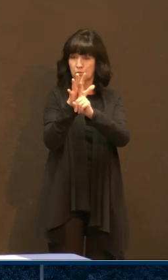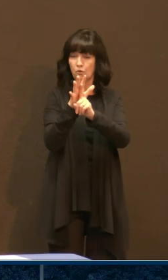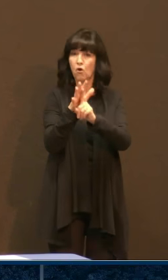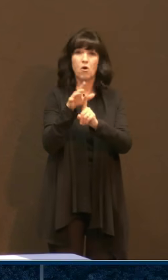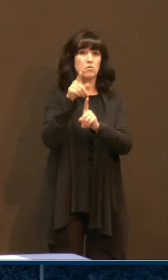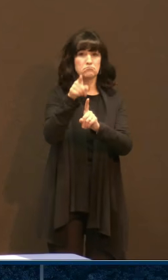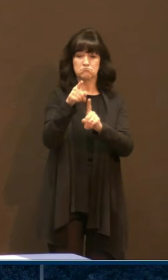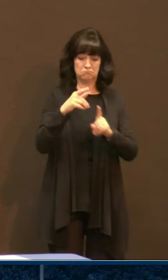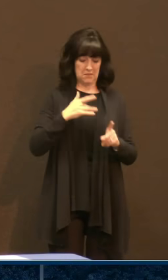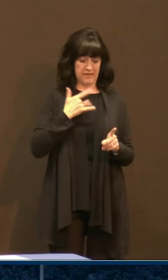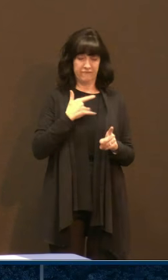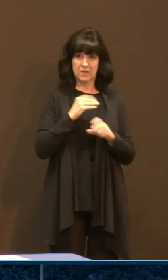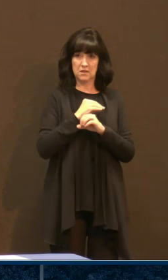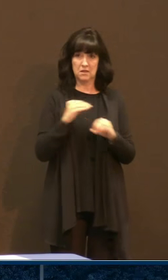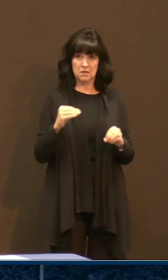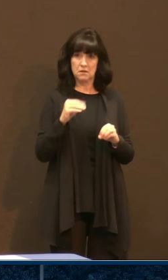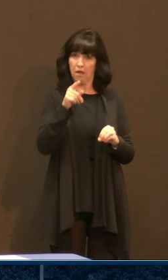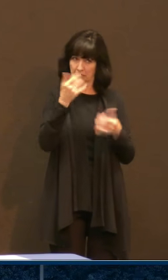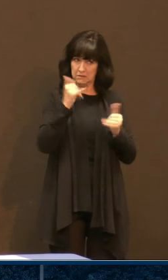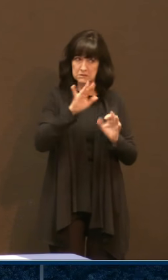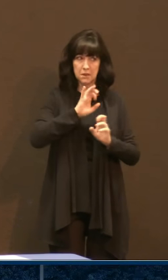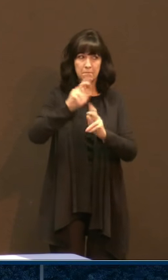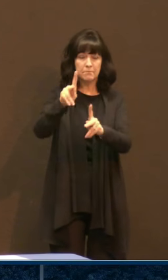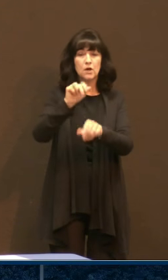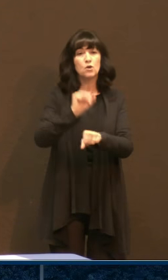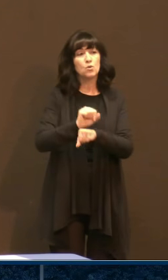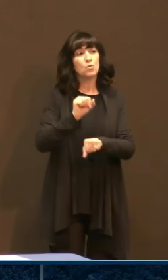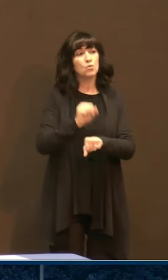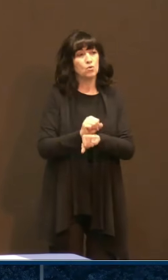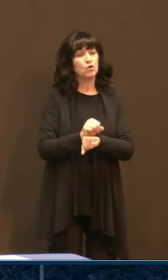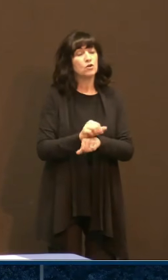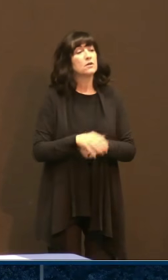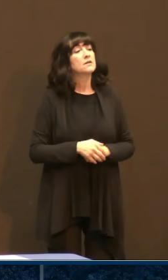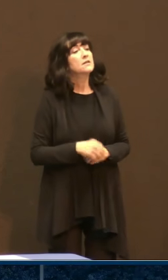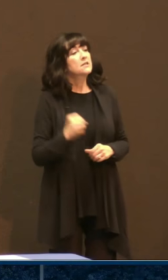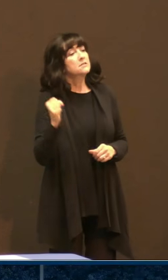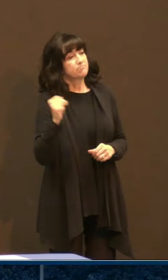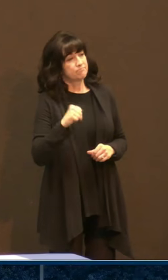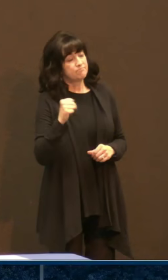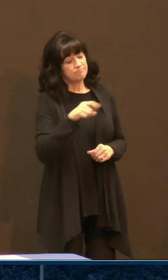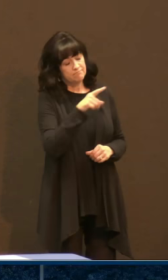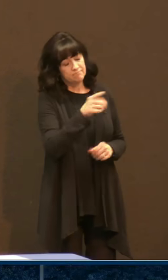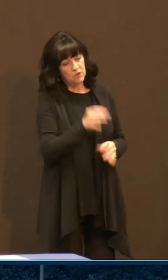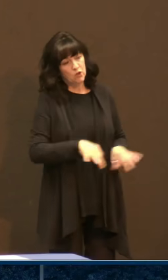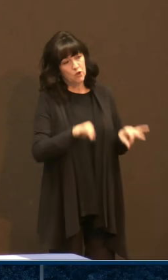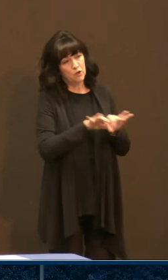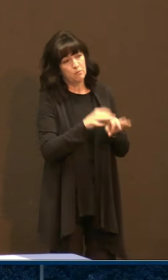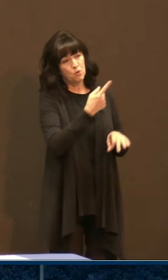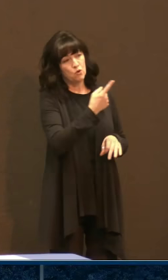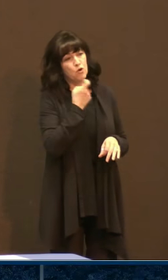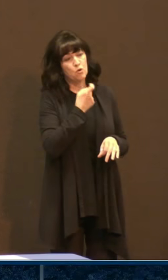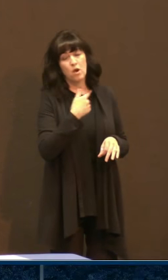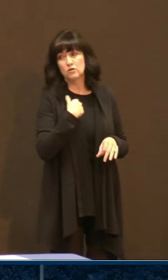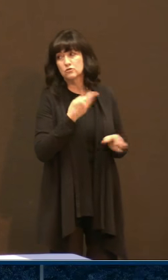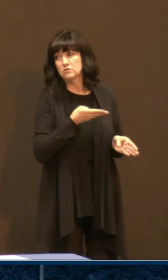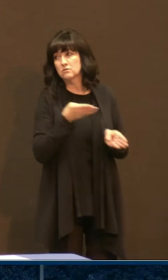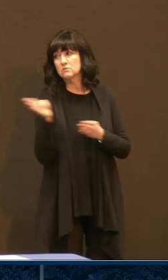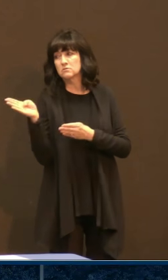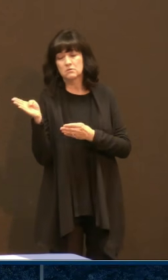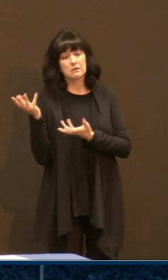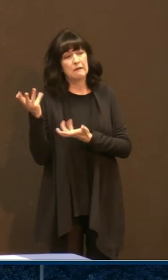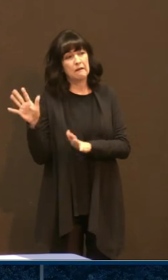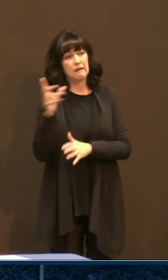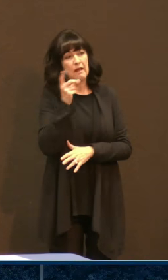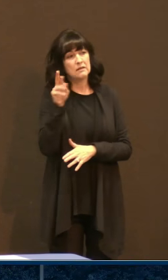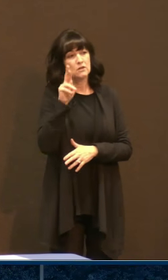necessarily showing symptoms to return back to work? Yeah, so it's a really important question. I'm going to turn it over to Dr. Rattay, just make a couple